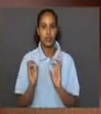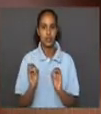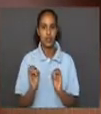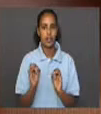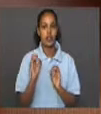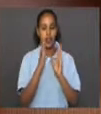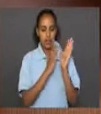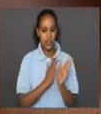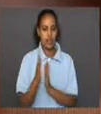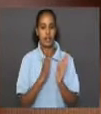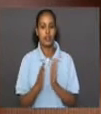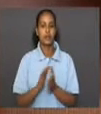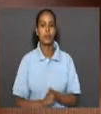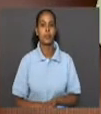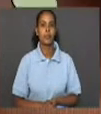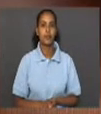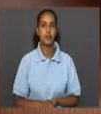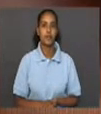Students, let's get ready.